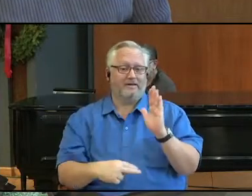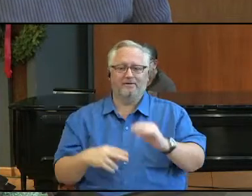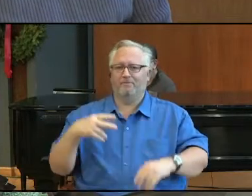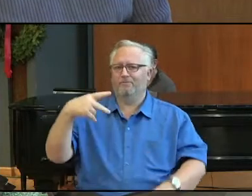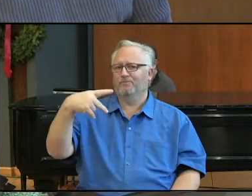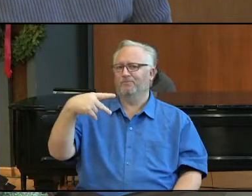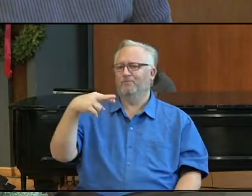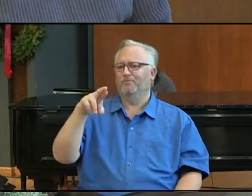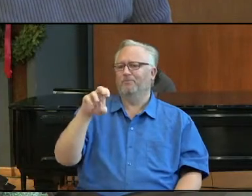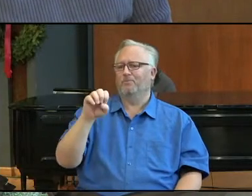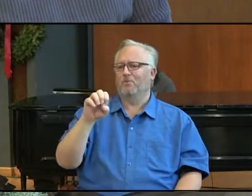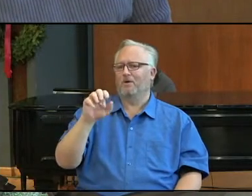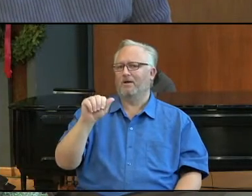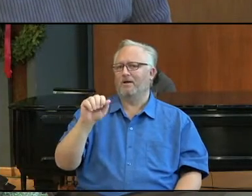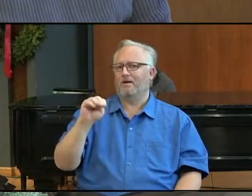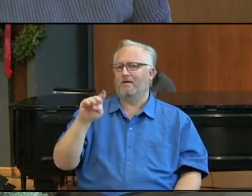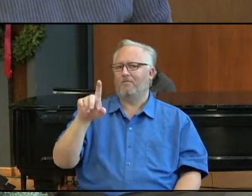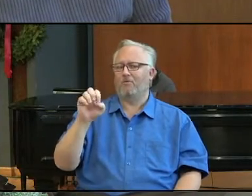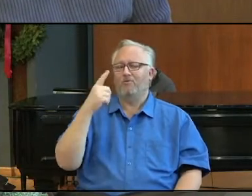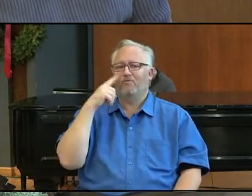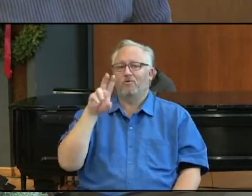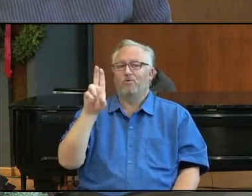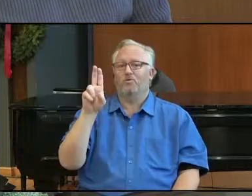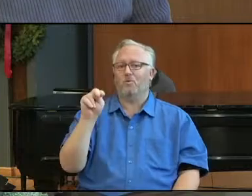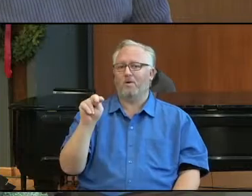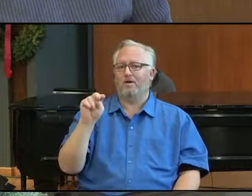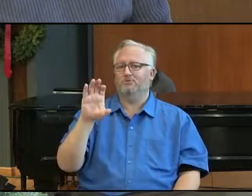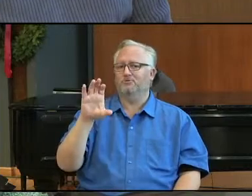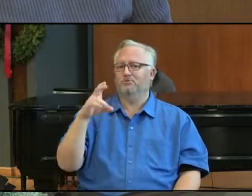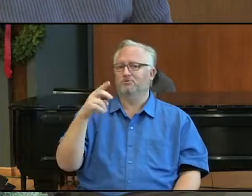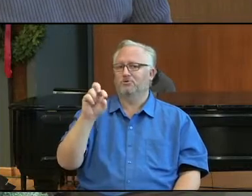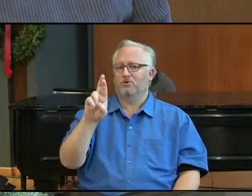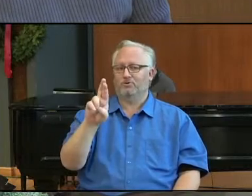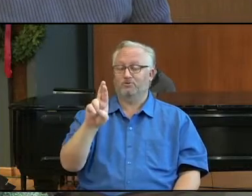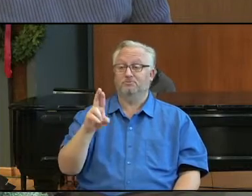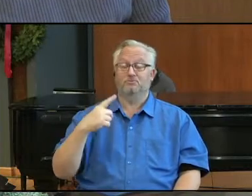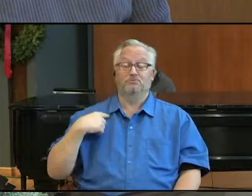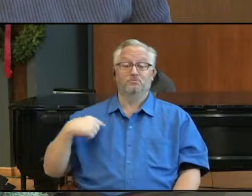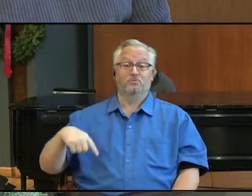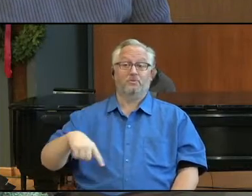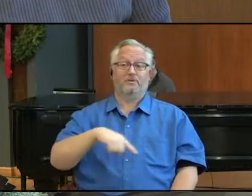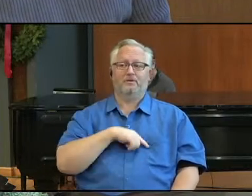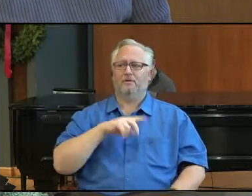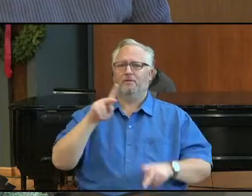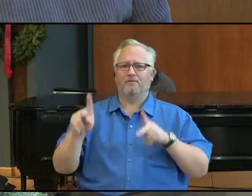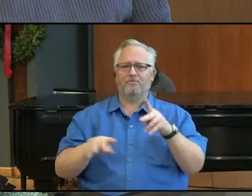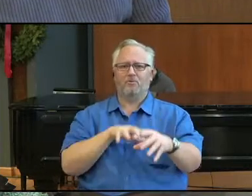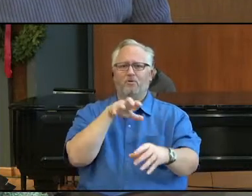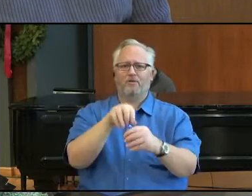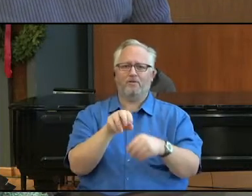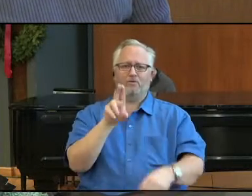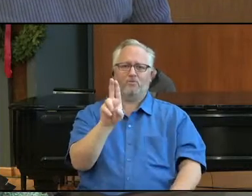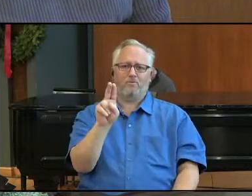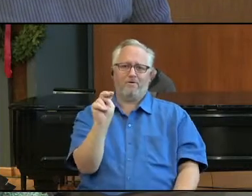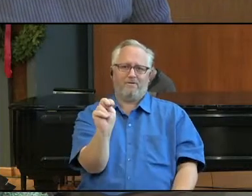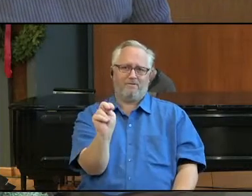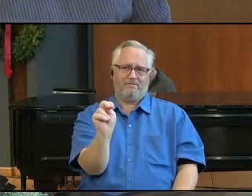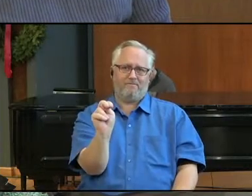preamble to the UN Charter. We, the people of the United